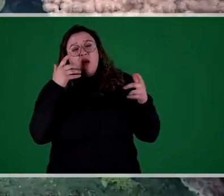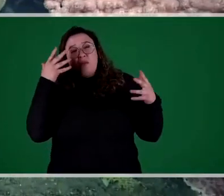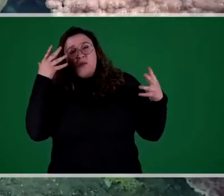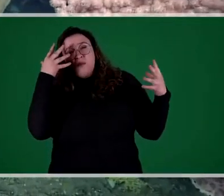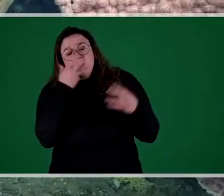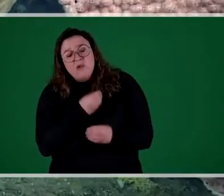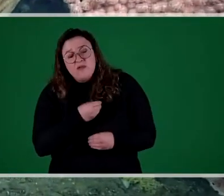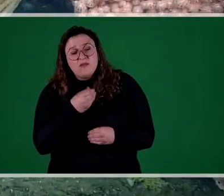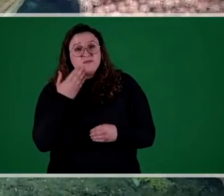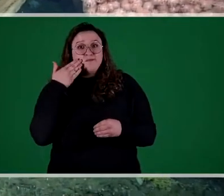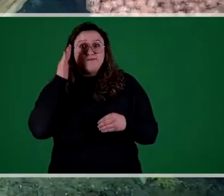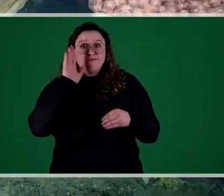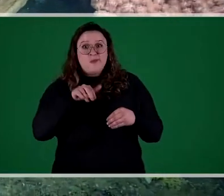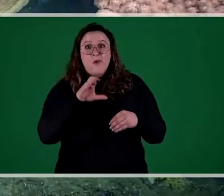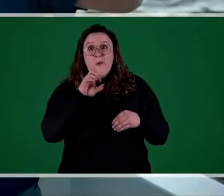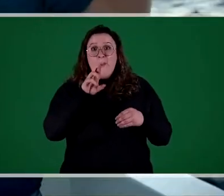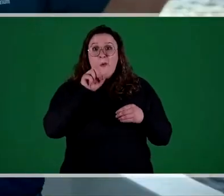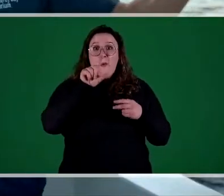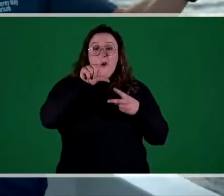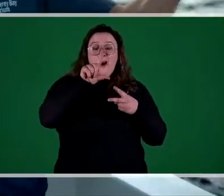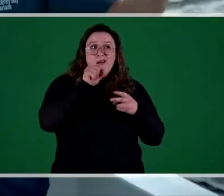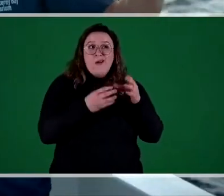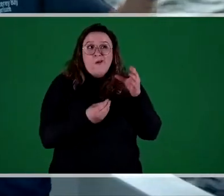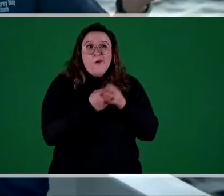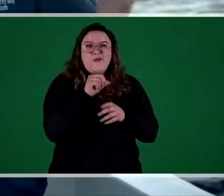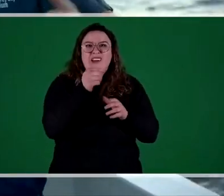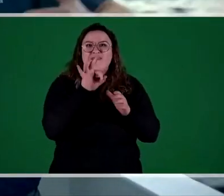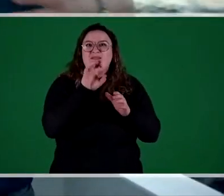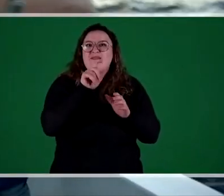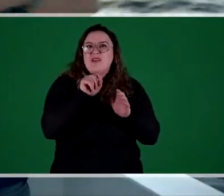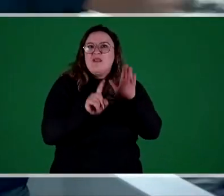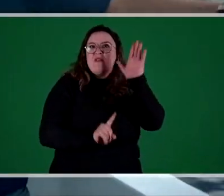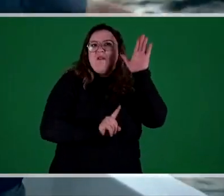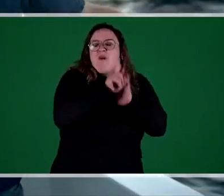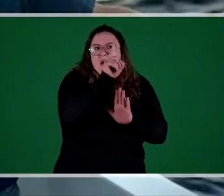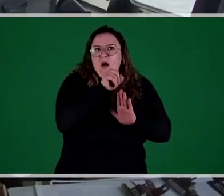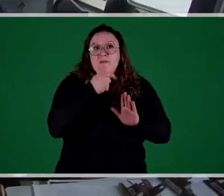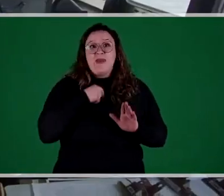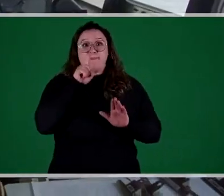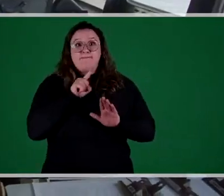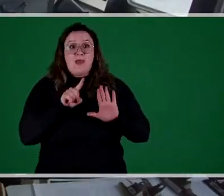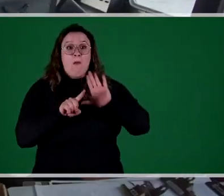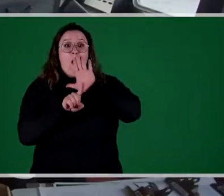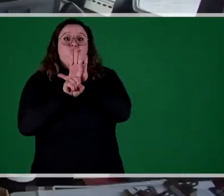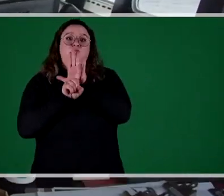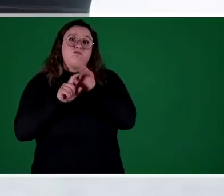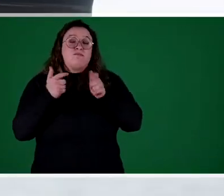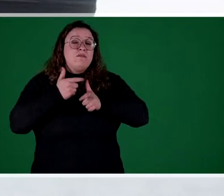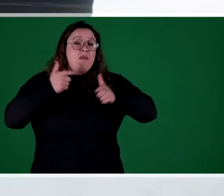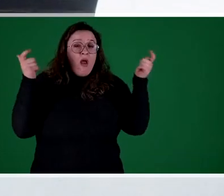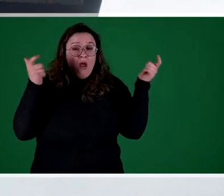and sponges that get huge, 10 feet tall sometimes, and bigger than I am.